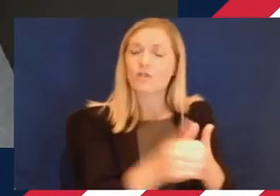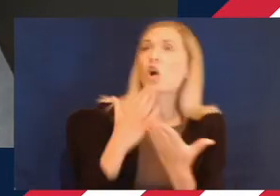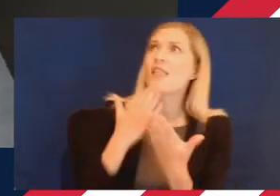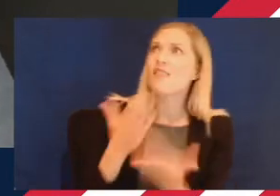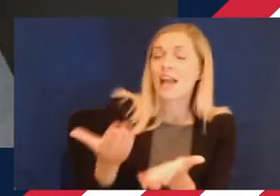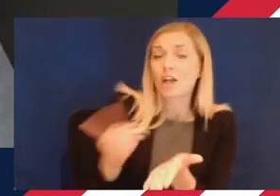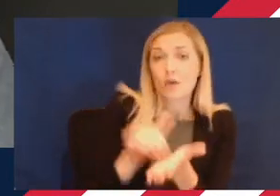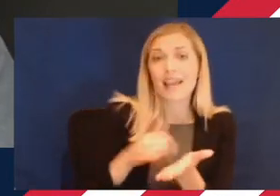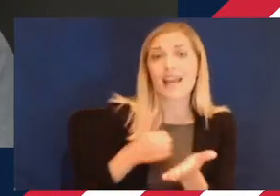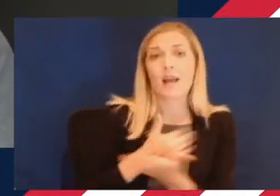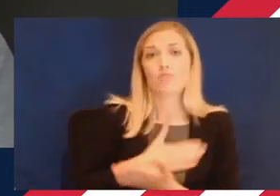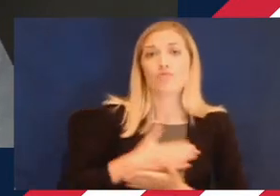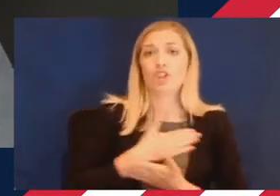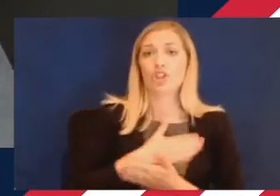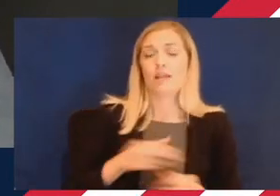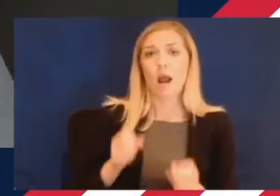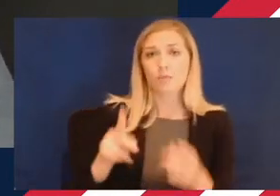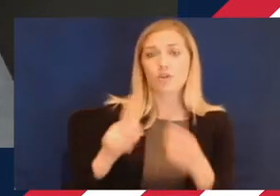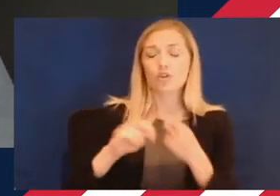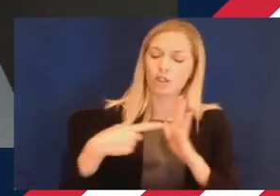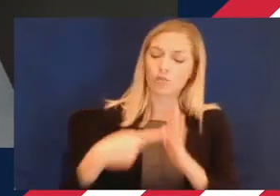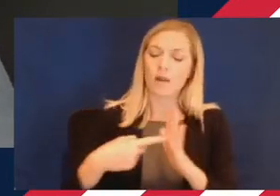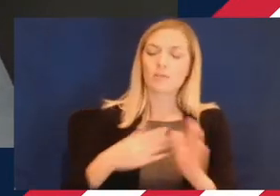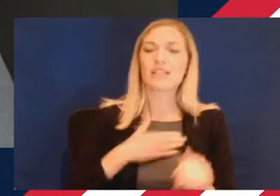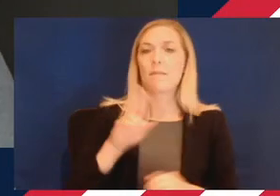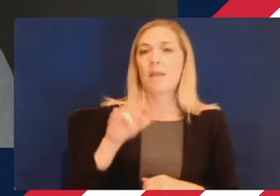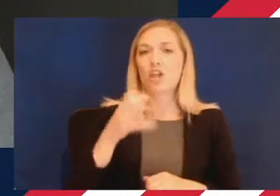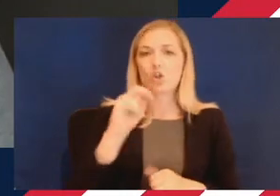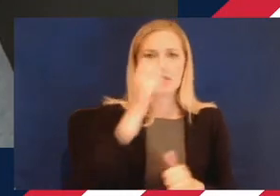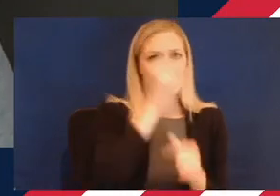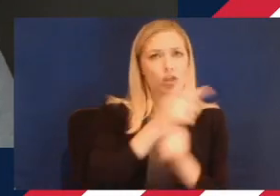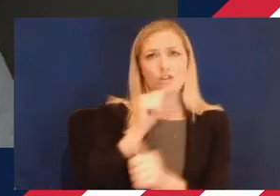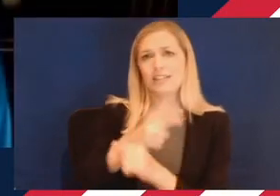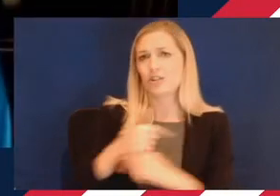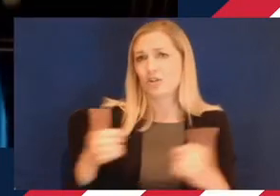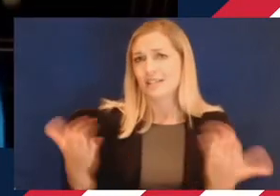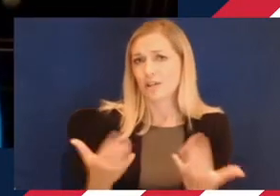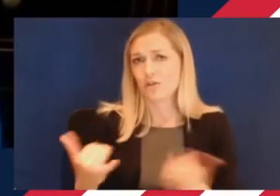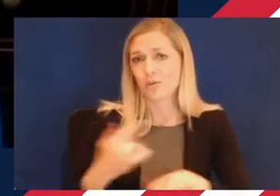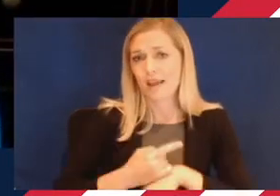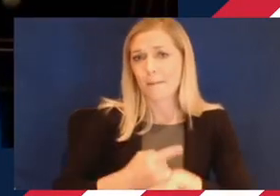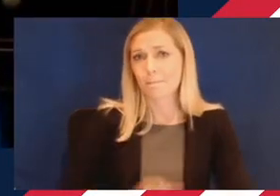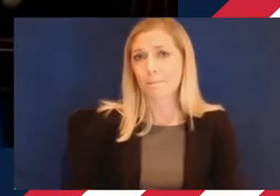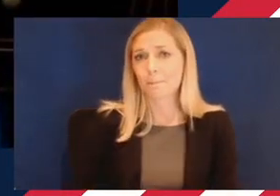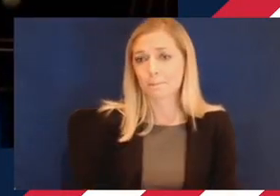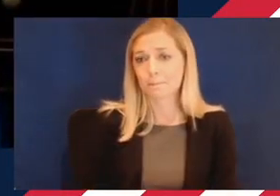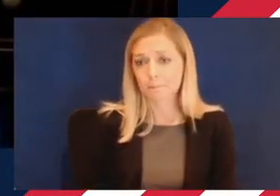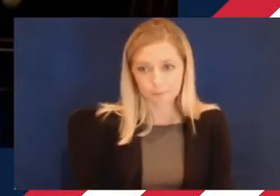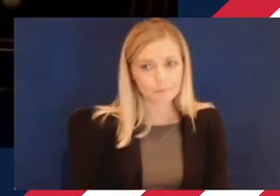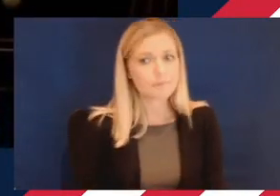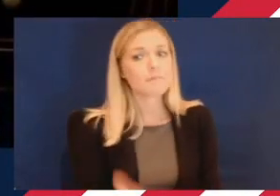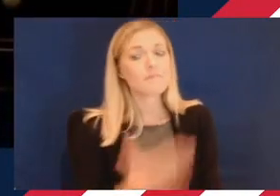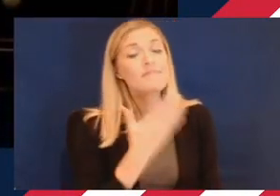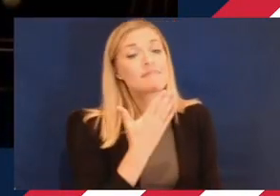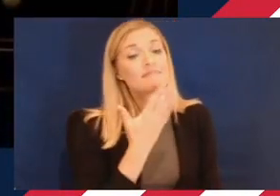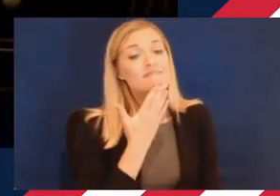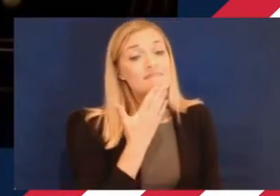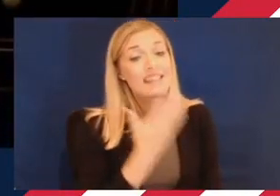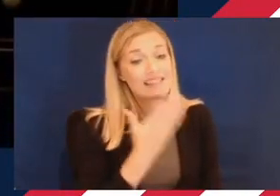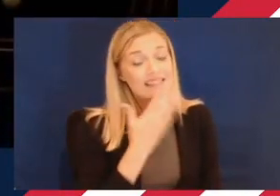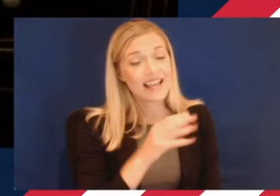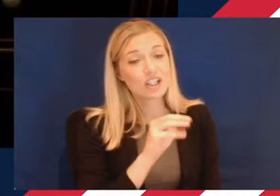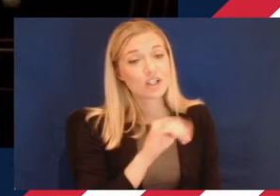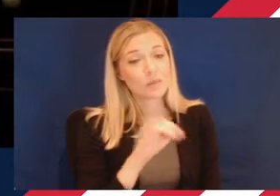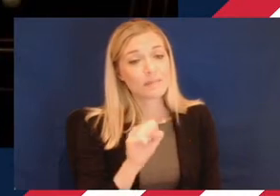the opportunity to represent sisters and brothers here today. Thank you, Ms. Martinez. After virtual learning with